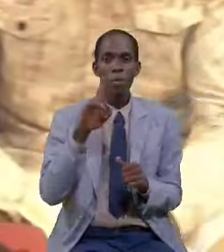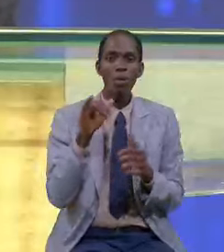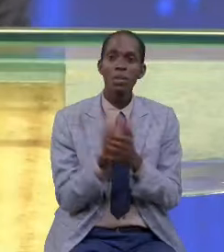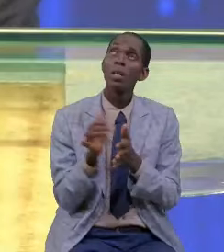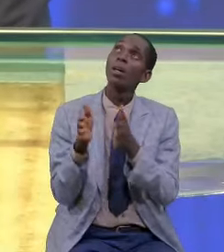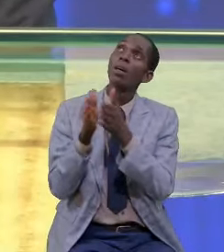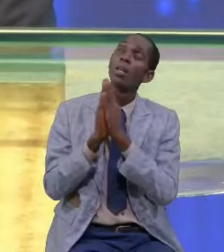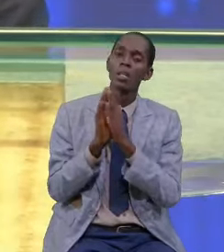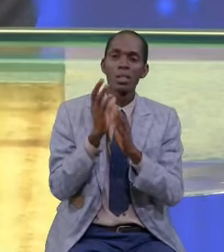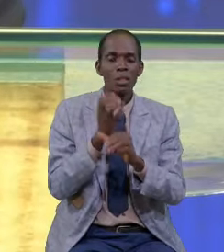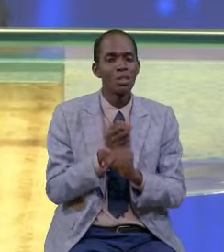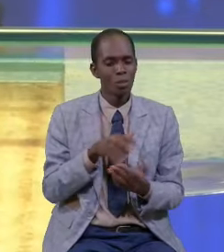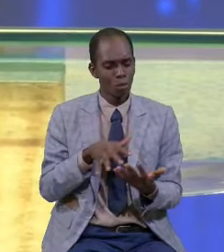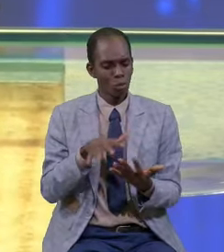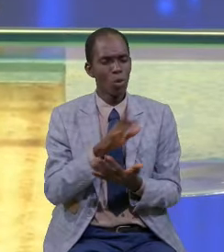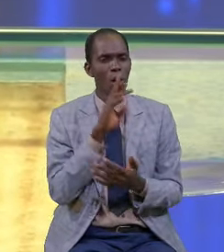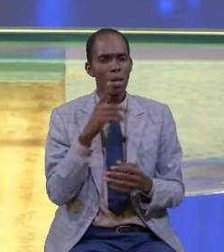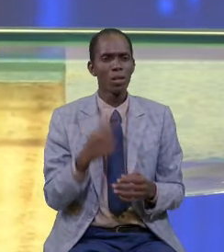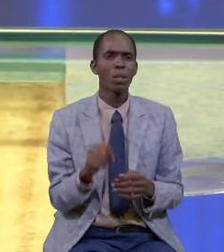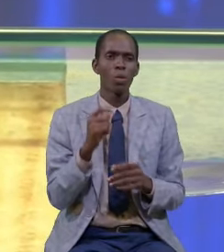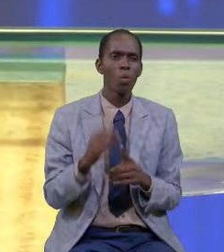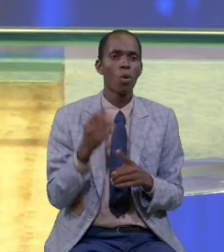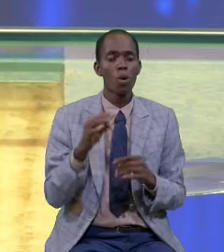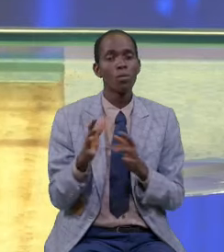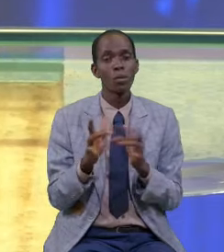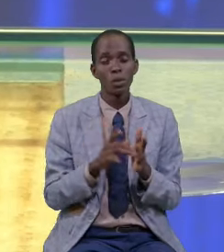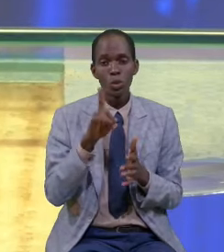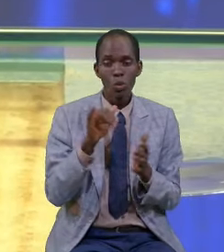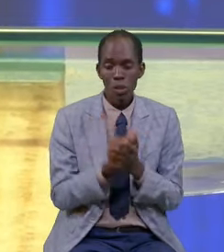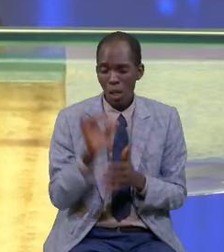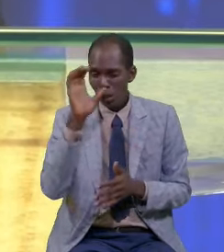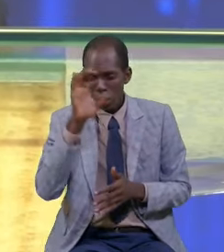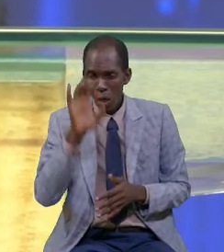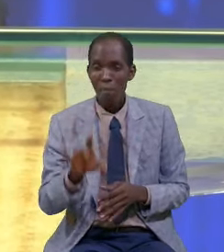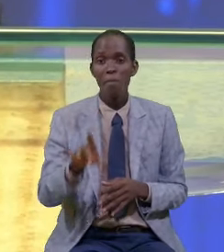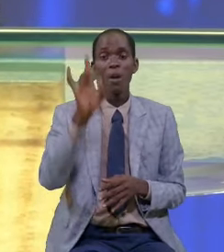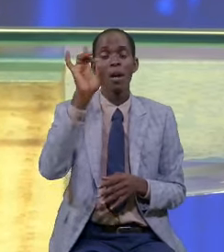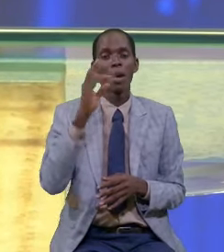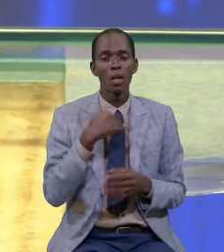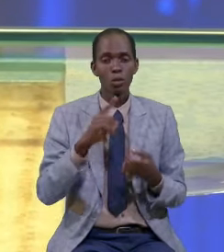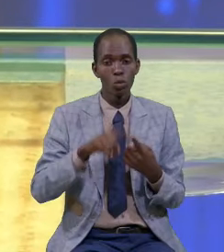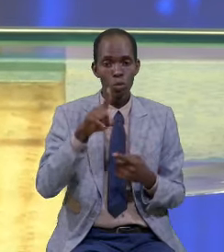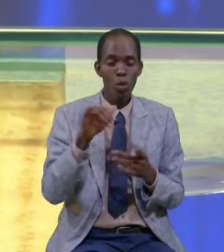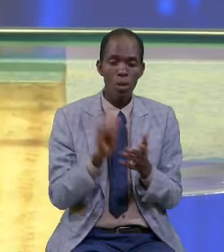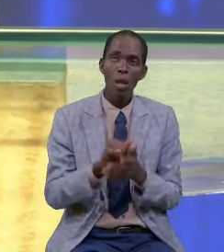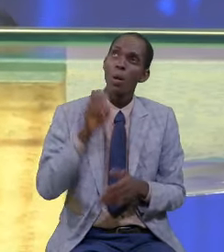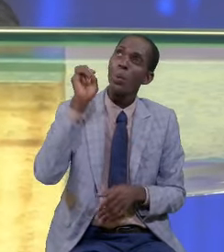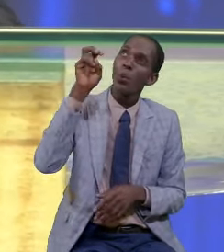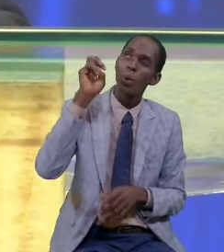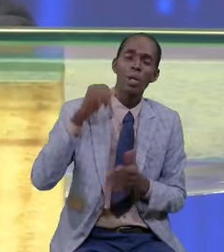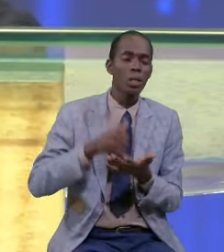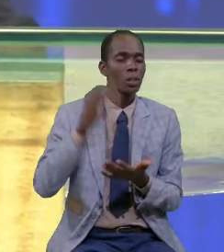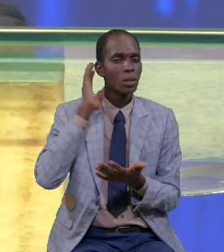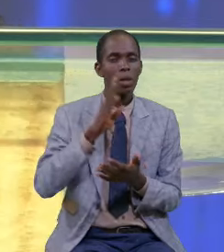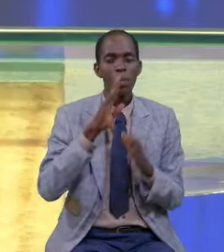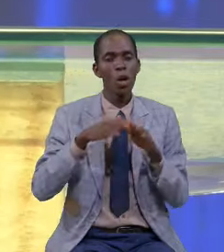are the words of Jesus. And he that seeketh findeth. And to him that knocketh, it shall be open.